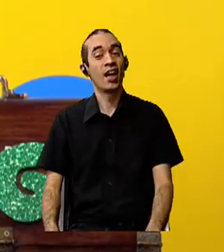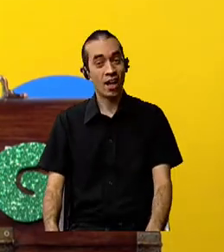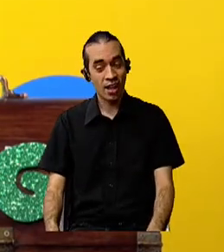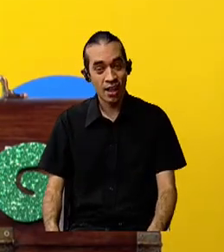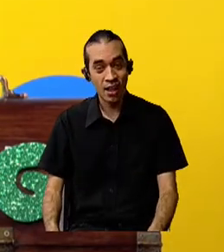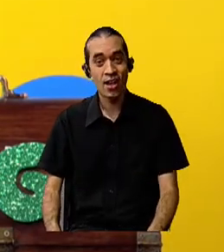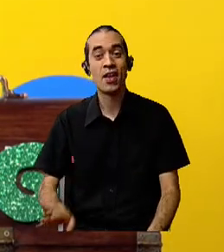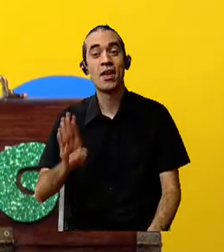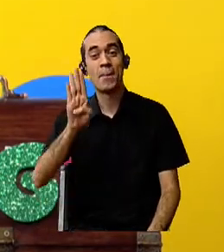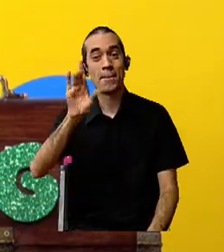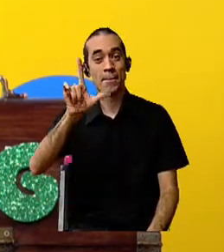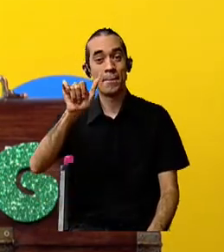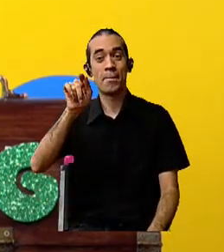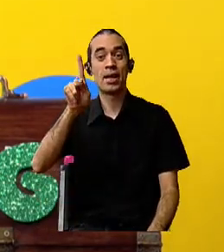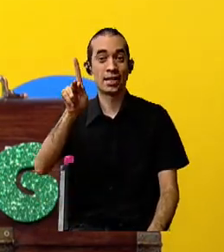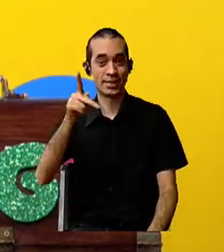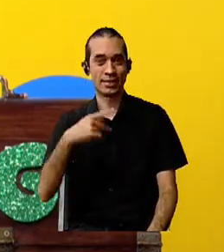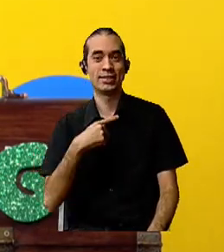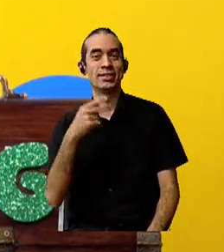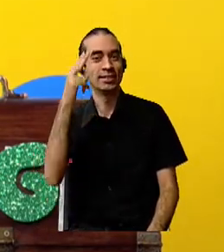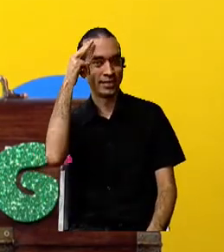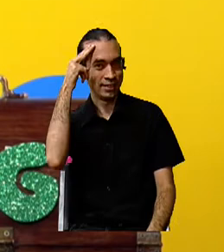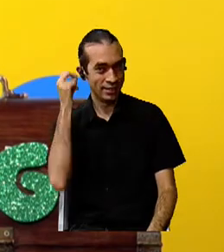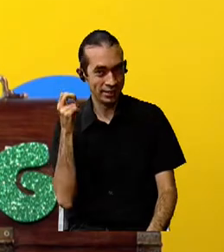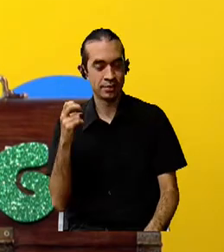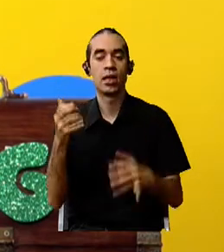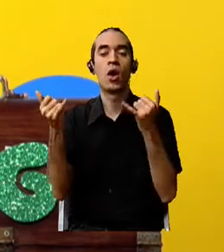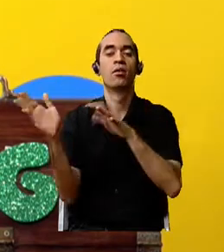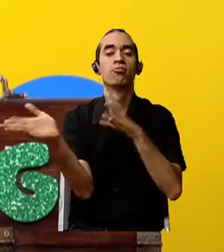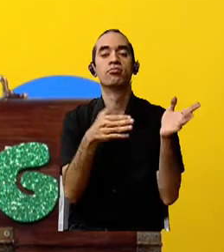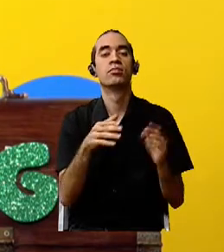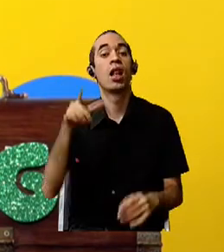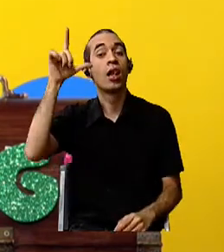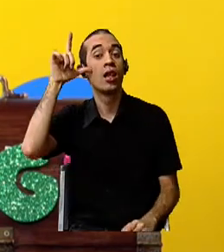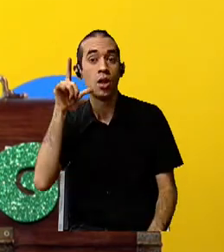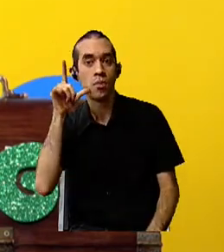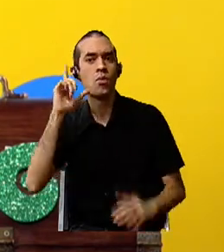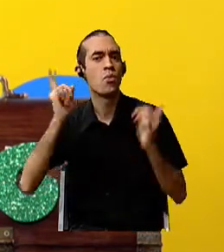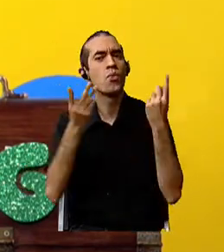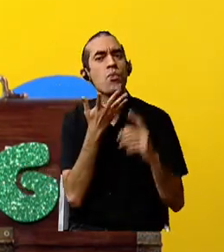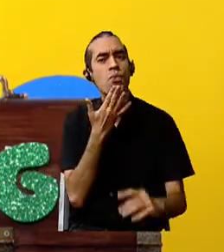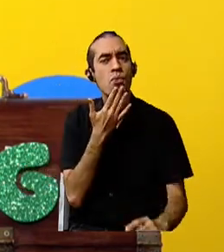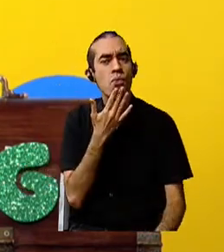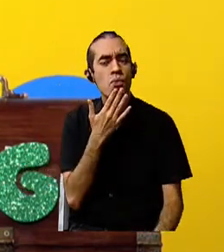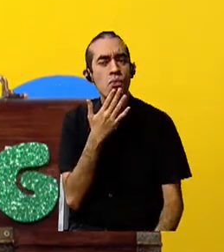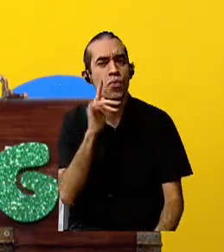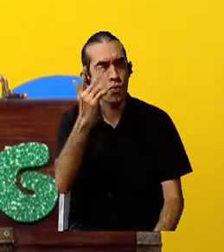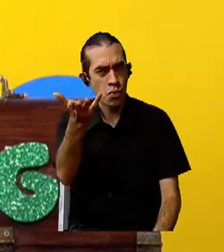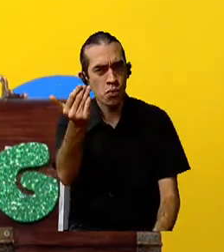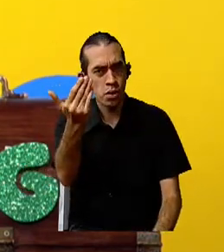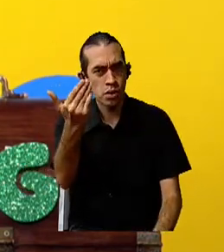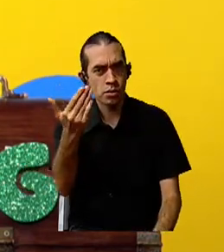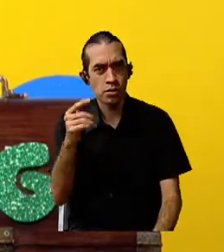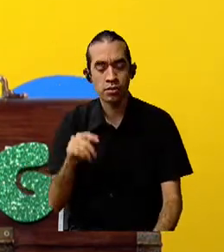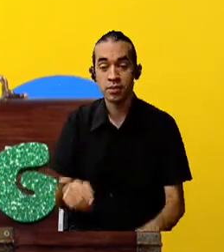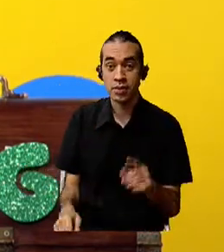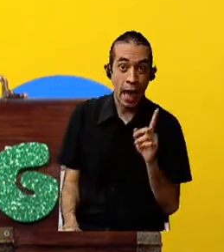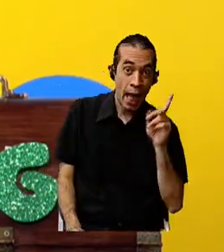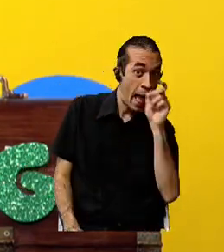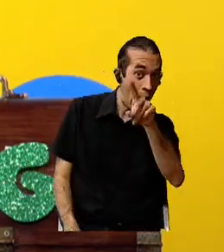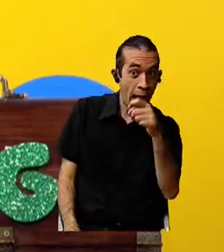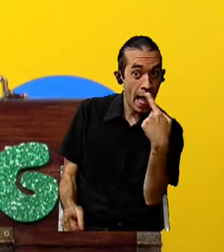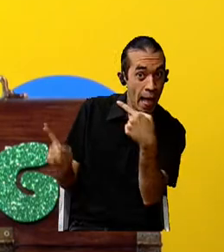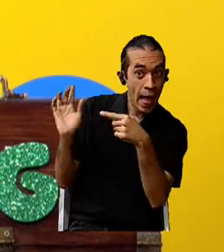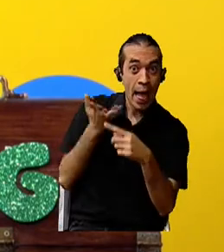Black, very good. Now, we need people from Limón. What color is this? Chuli, ask them, what color is